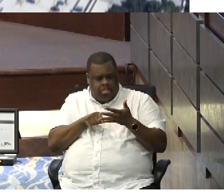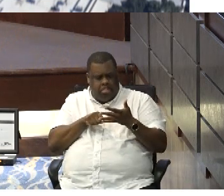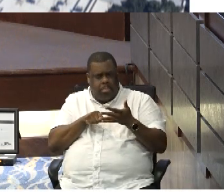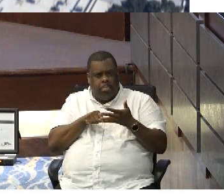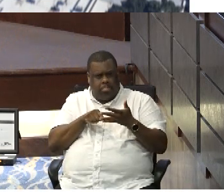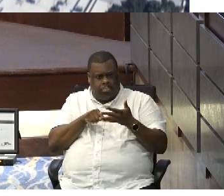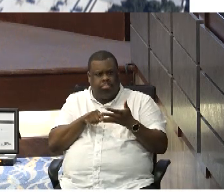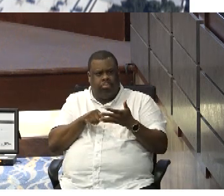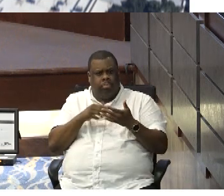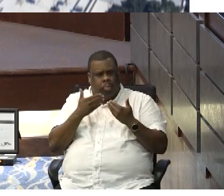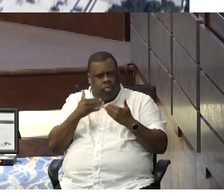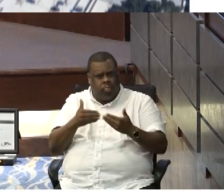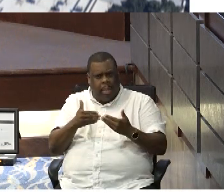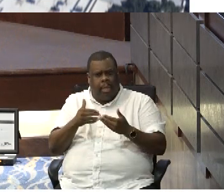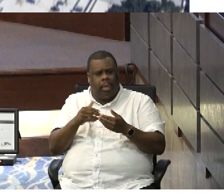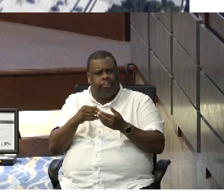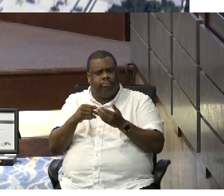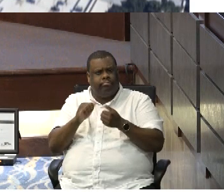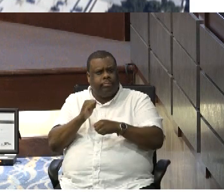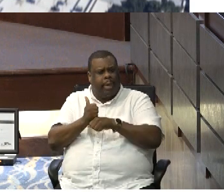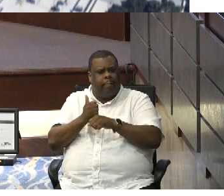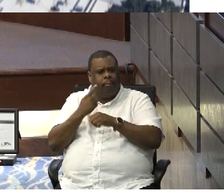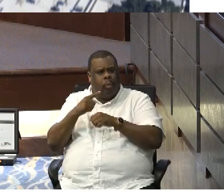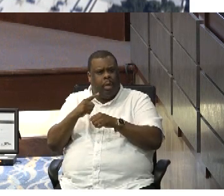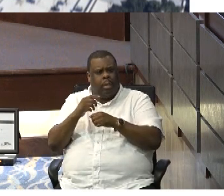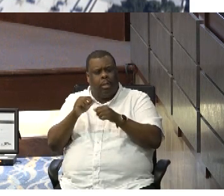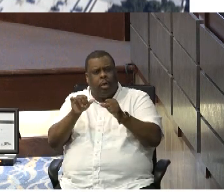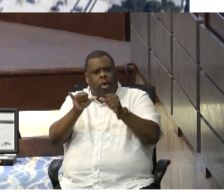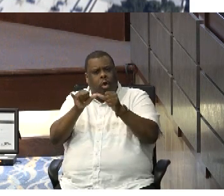to design and architecture firms. And at that time,